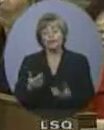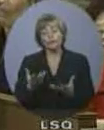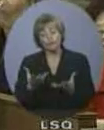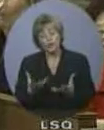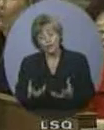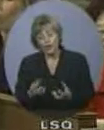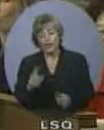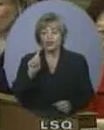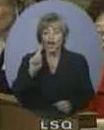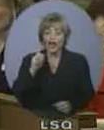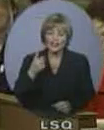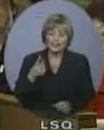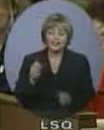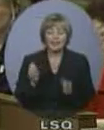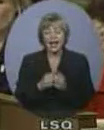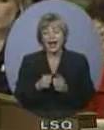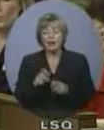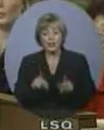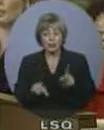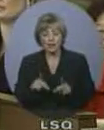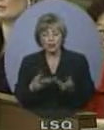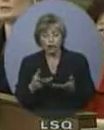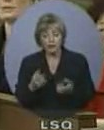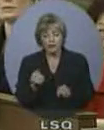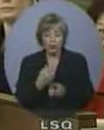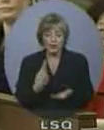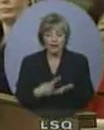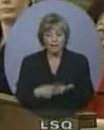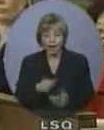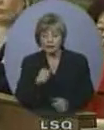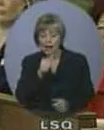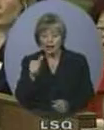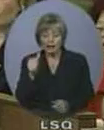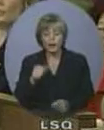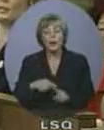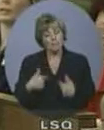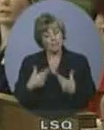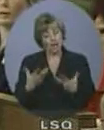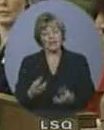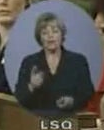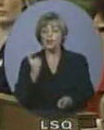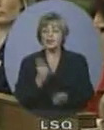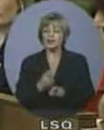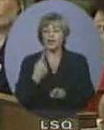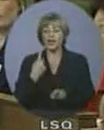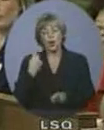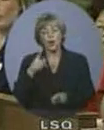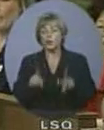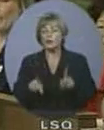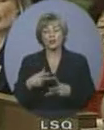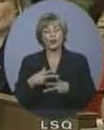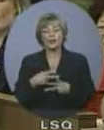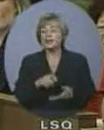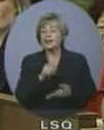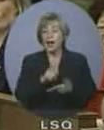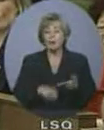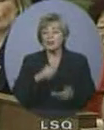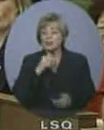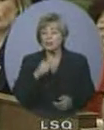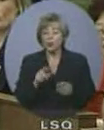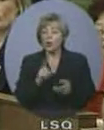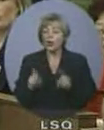crack down on people who do not fill out the census, Mr. Speaker. What is it about the Liberal Party, Mr. Speaker? When it comes to anything to do with the justice system or